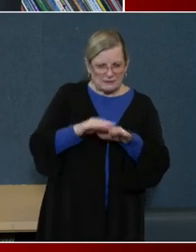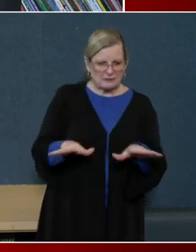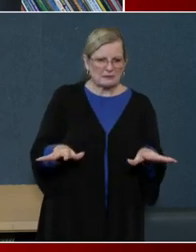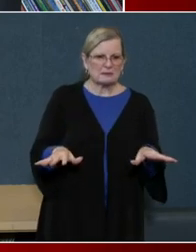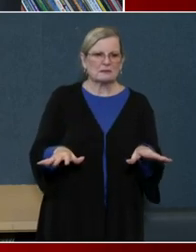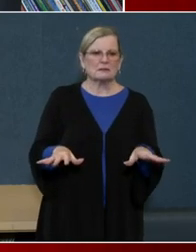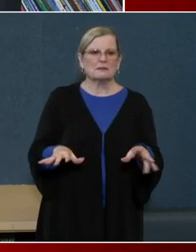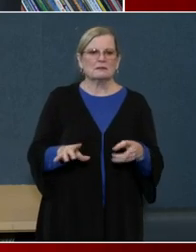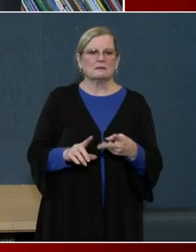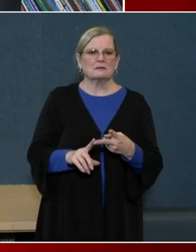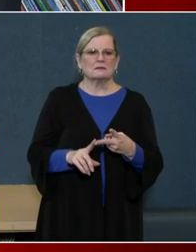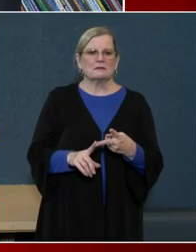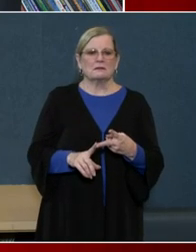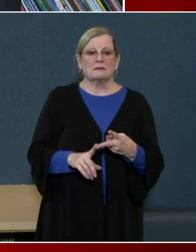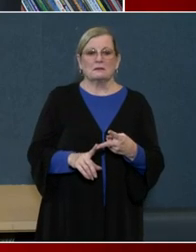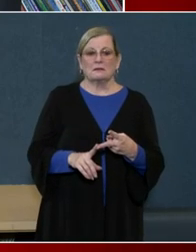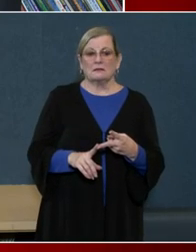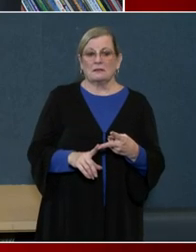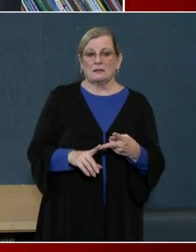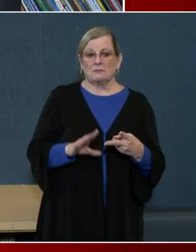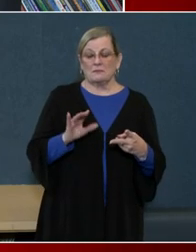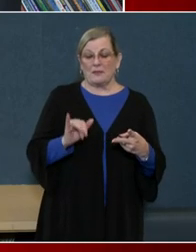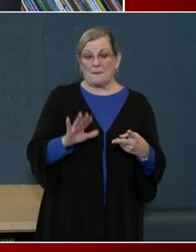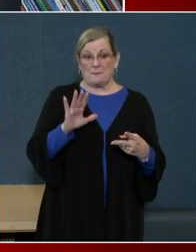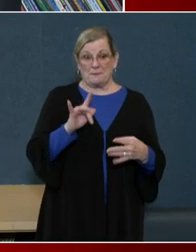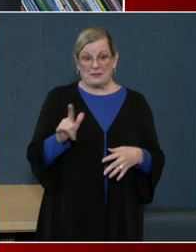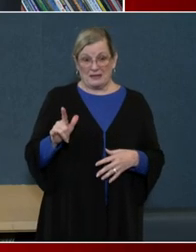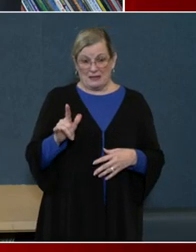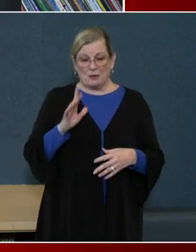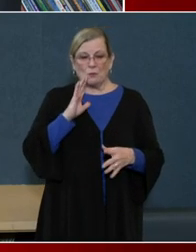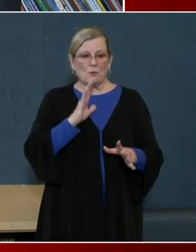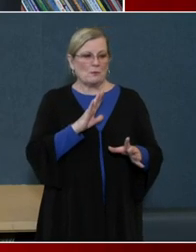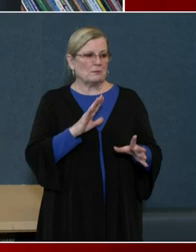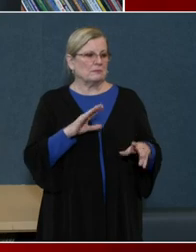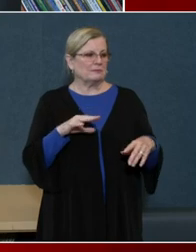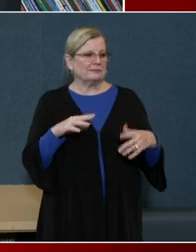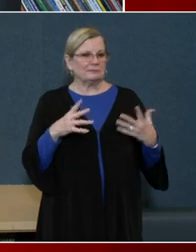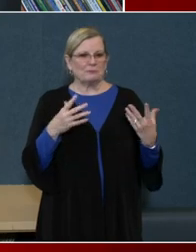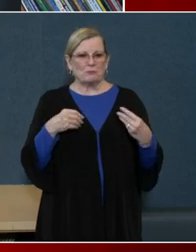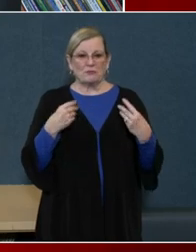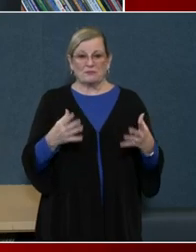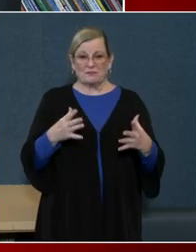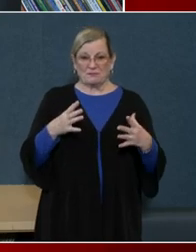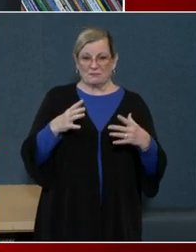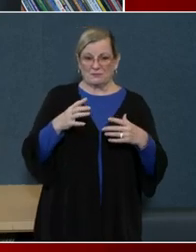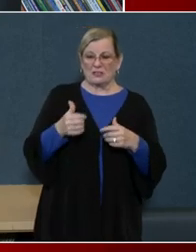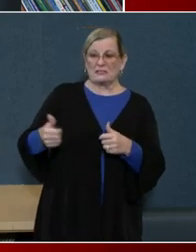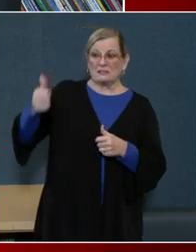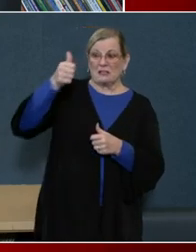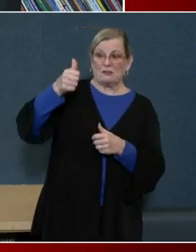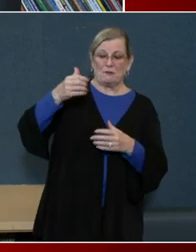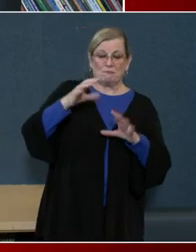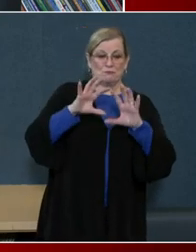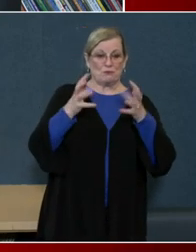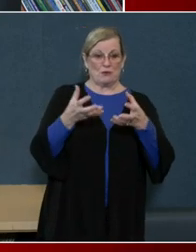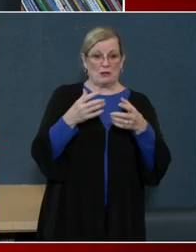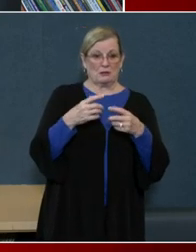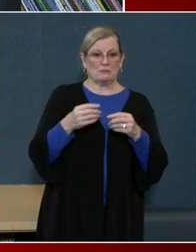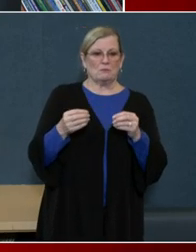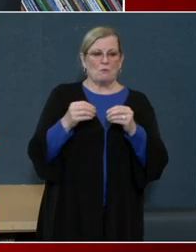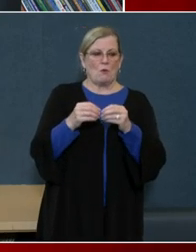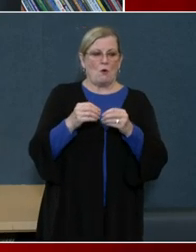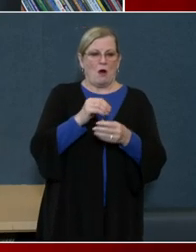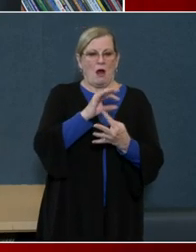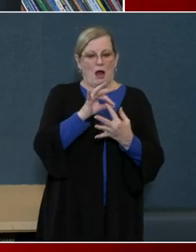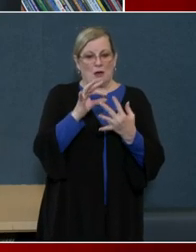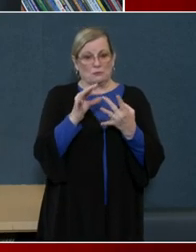will provide for racial equity offices in both the legislative and executive branches, and I would argue will be one of the best,